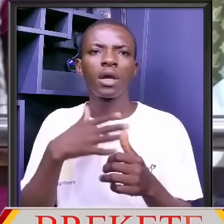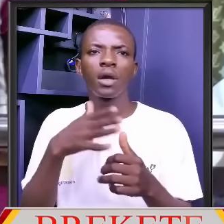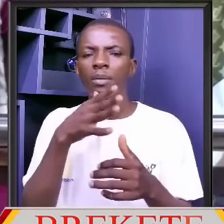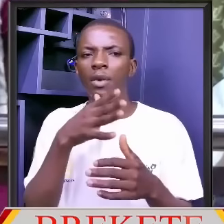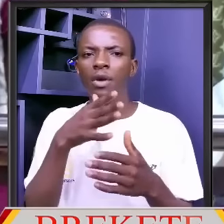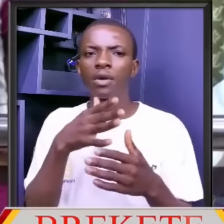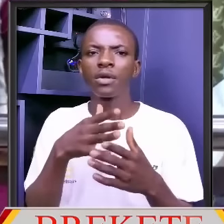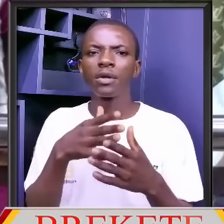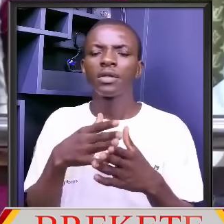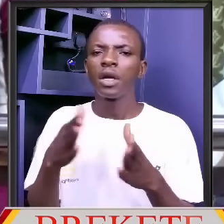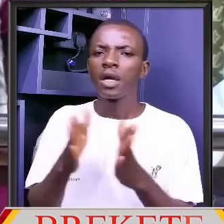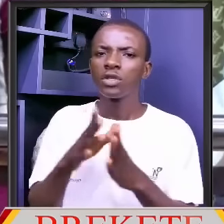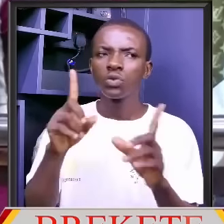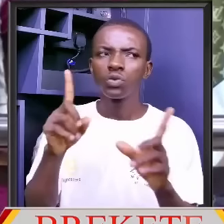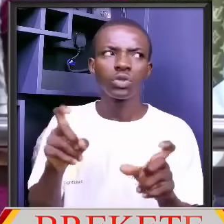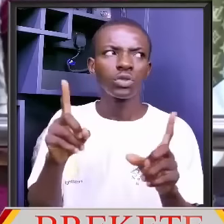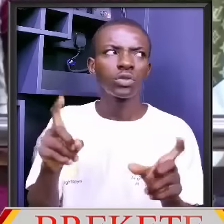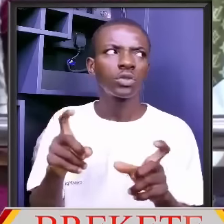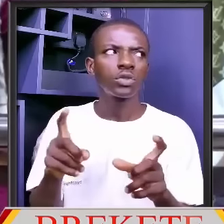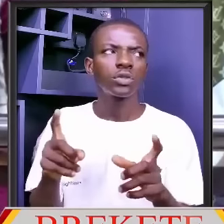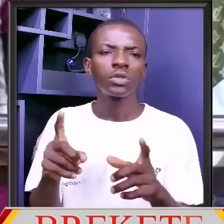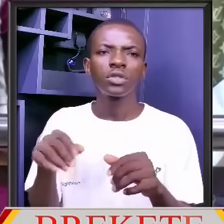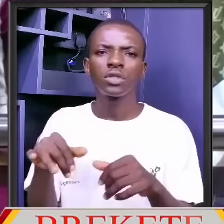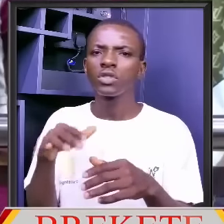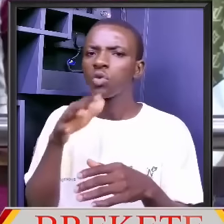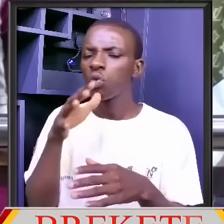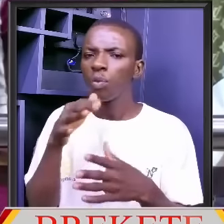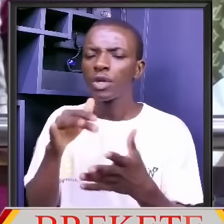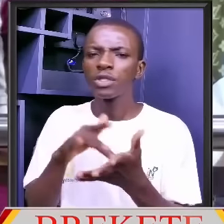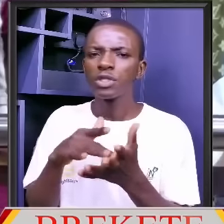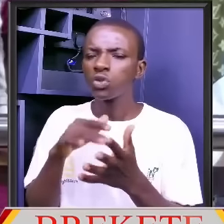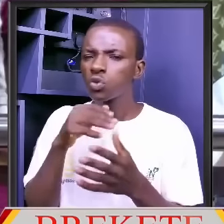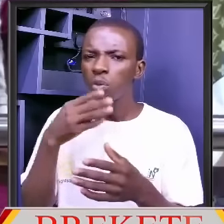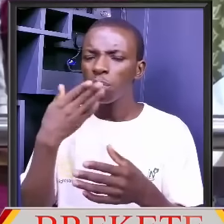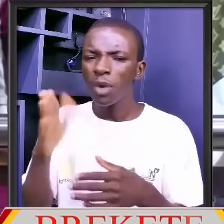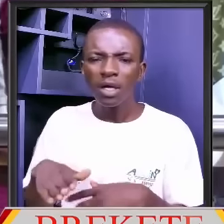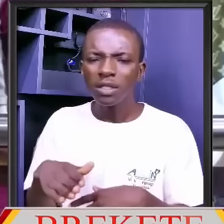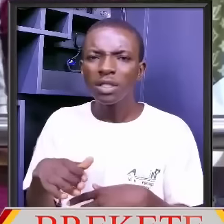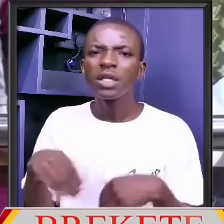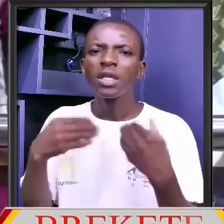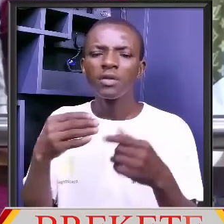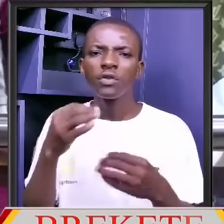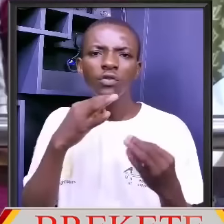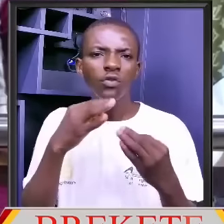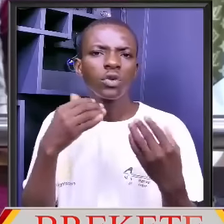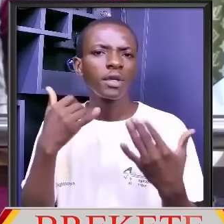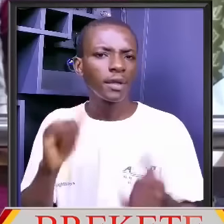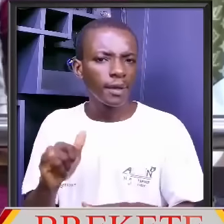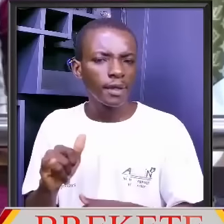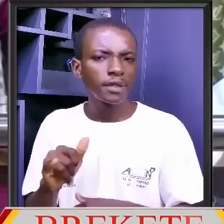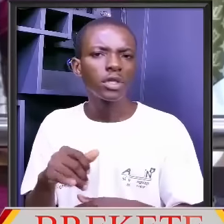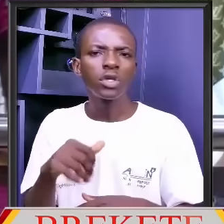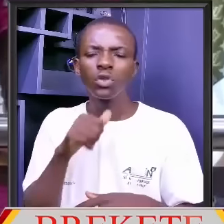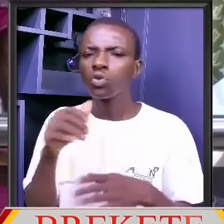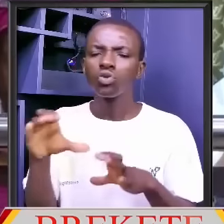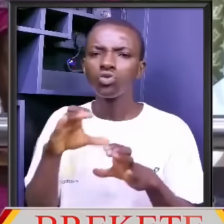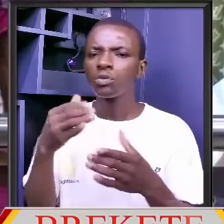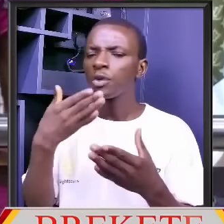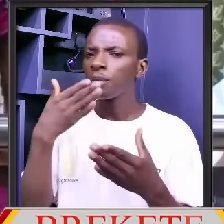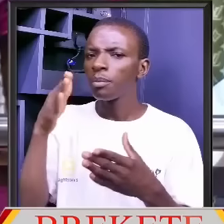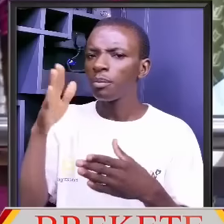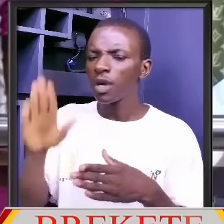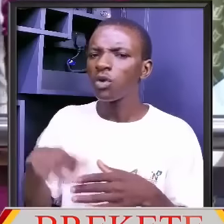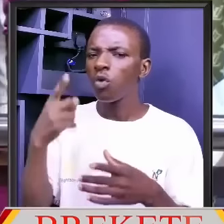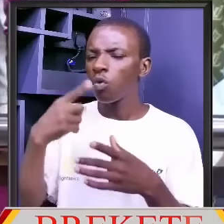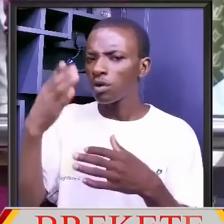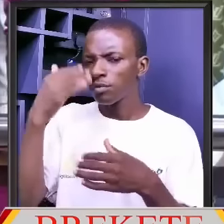don't ask questions. They don't ask me, say, this woman, they maltreat you. I say, no. She dey give you food. I say yes. She know they do me bad.